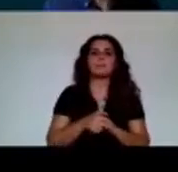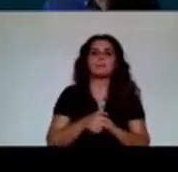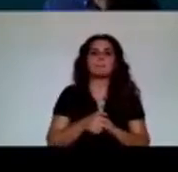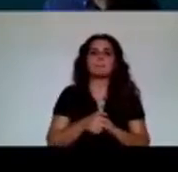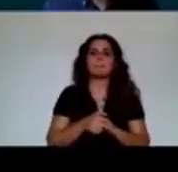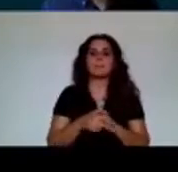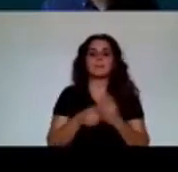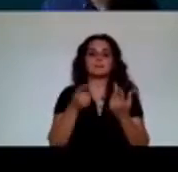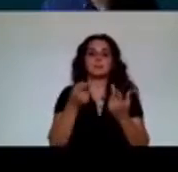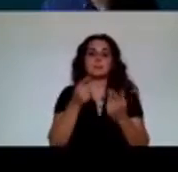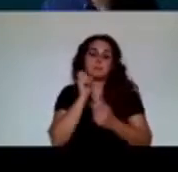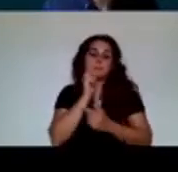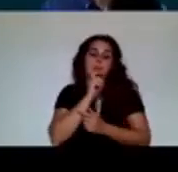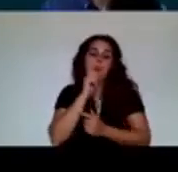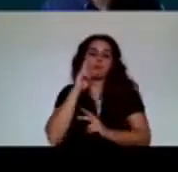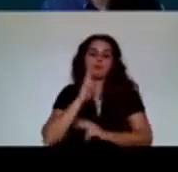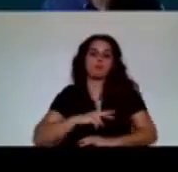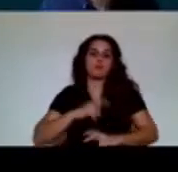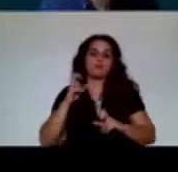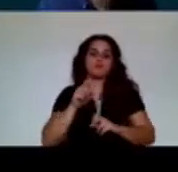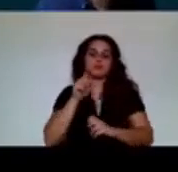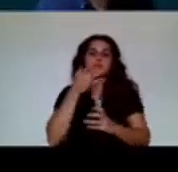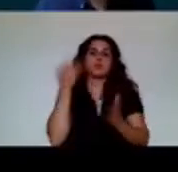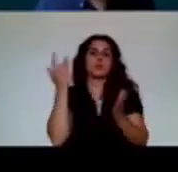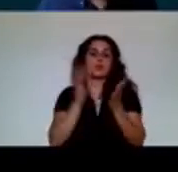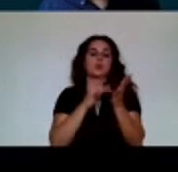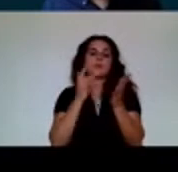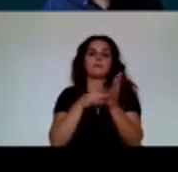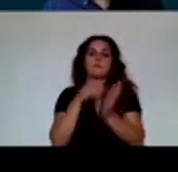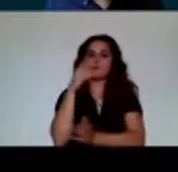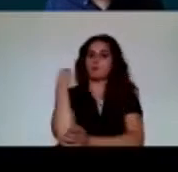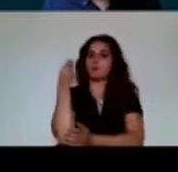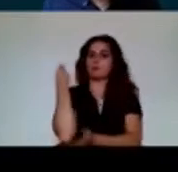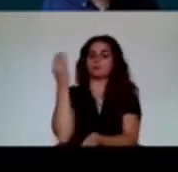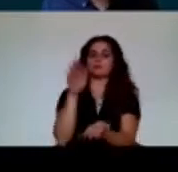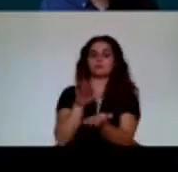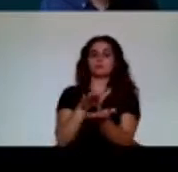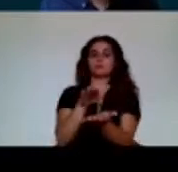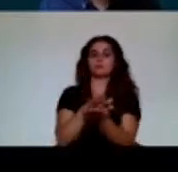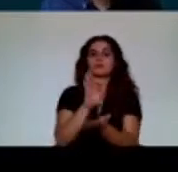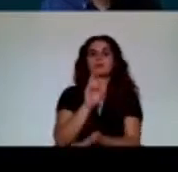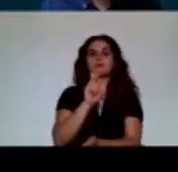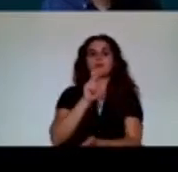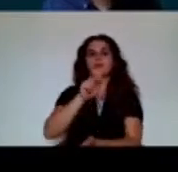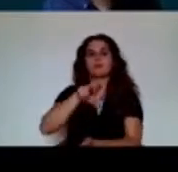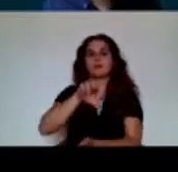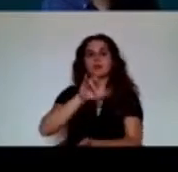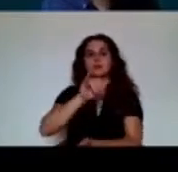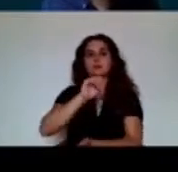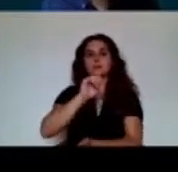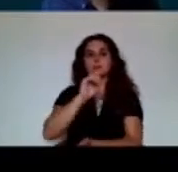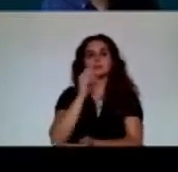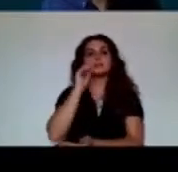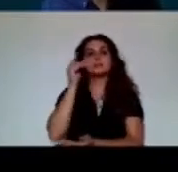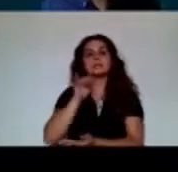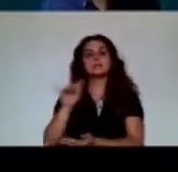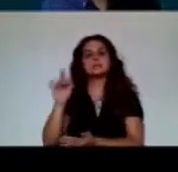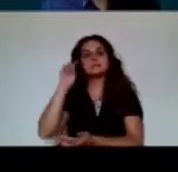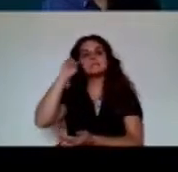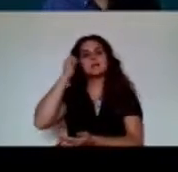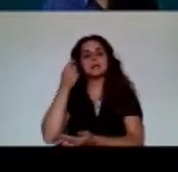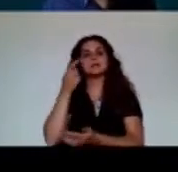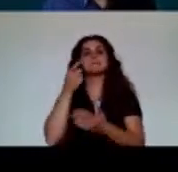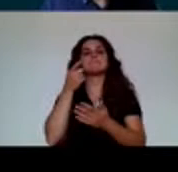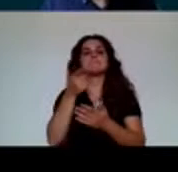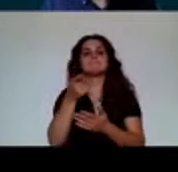what we can find in this famous book published by Francis Abud, Children and Prejudice, where